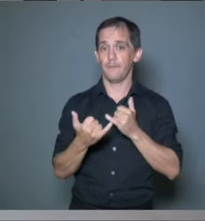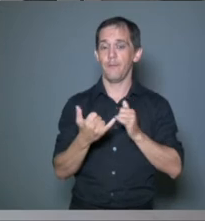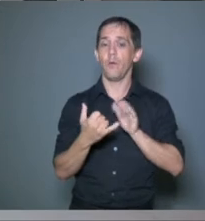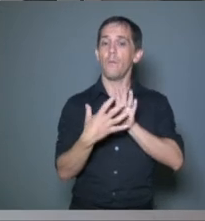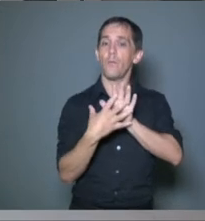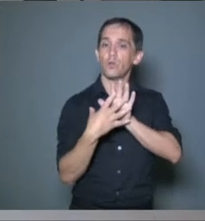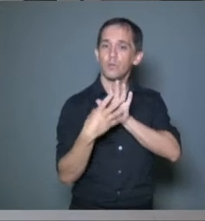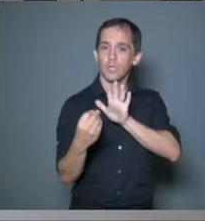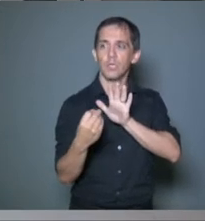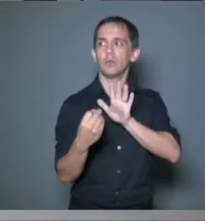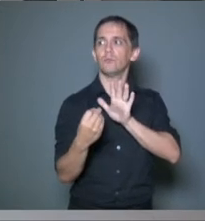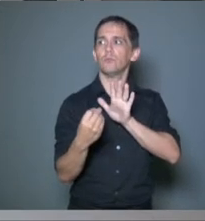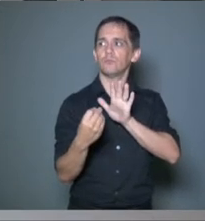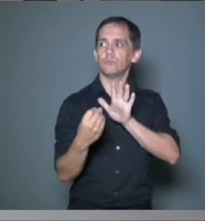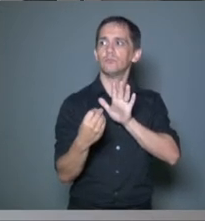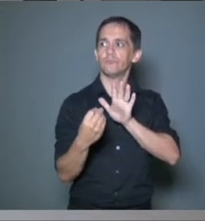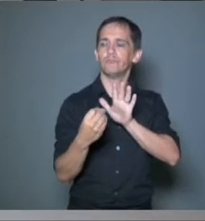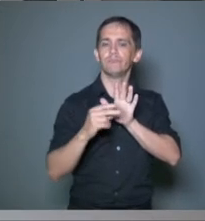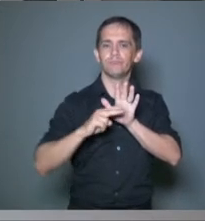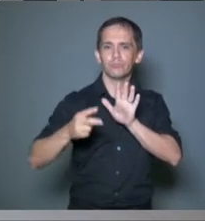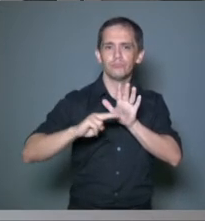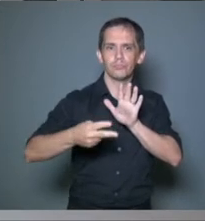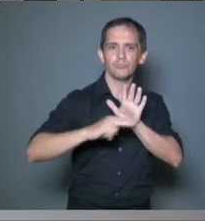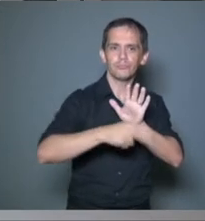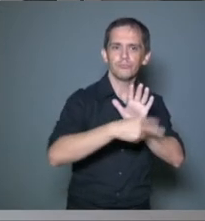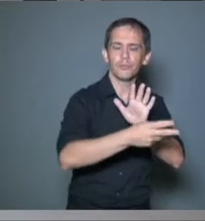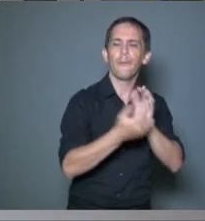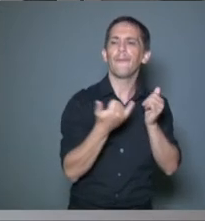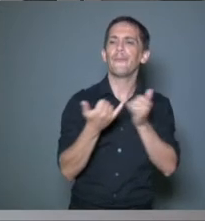both in terms of replicating